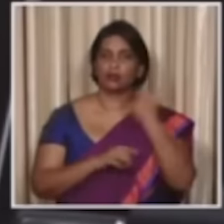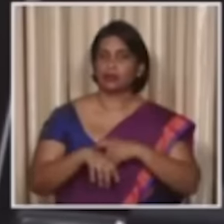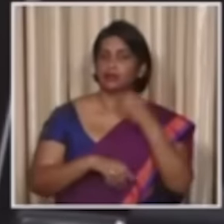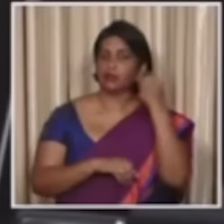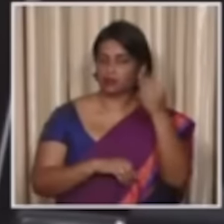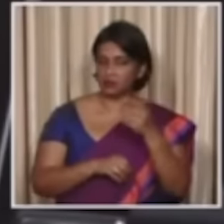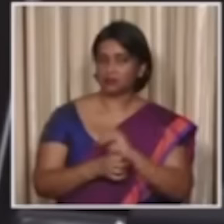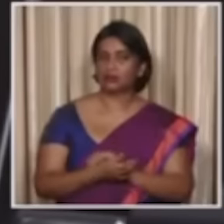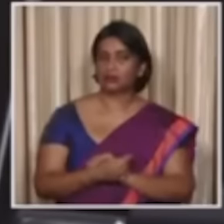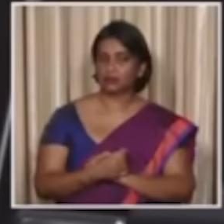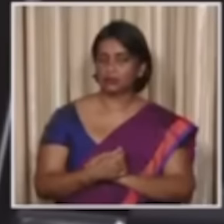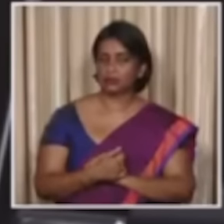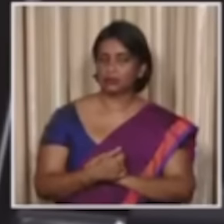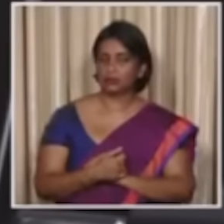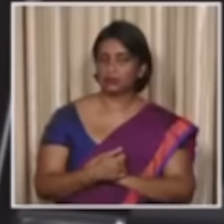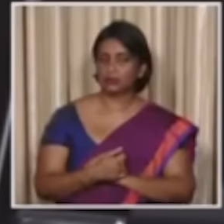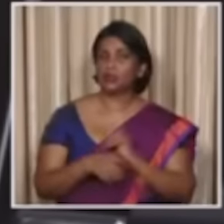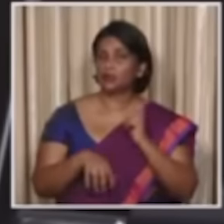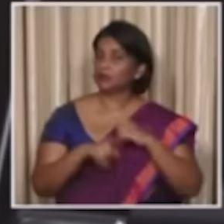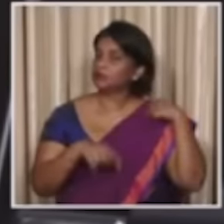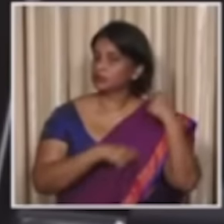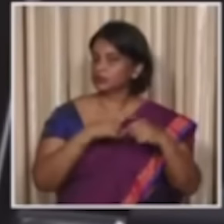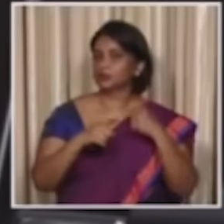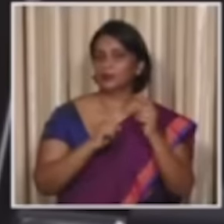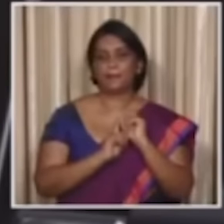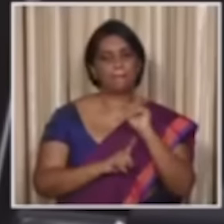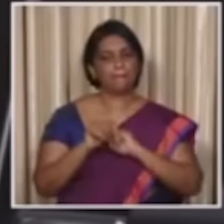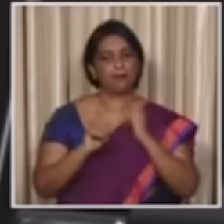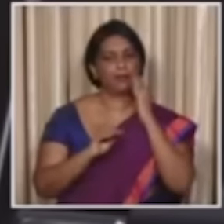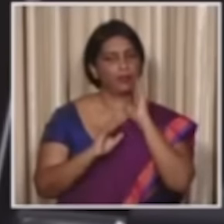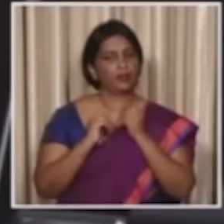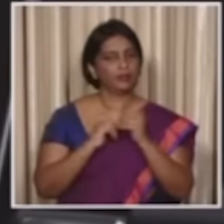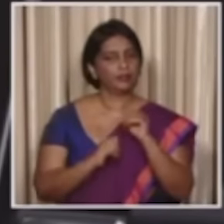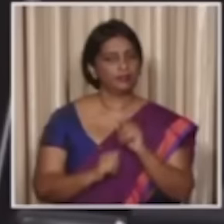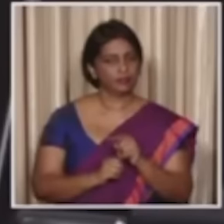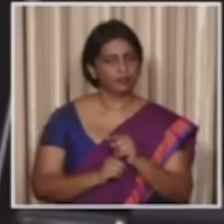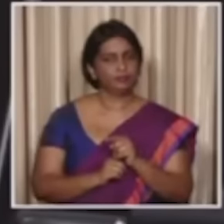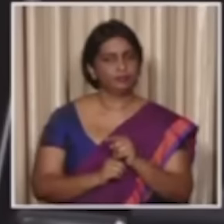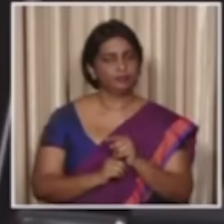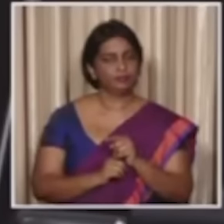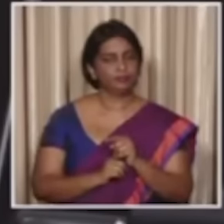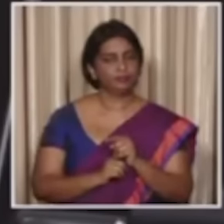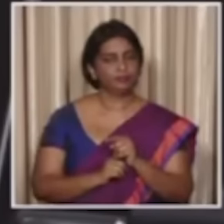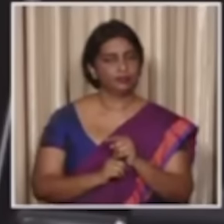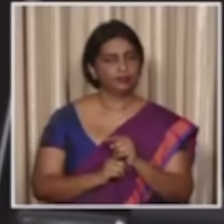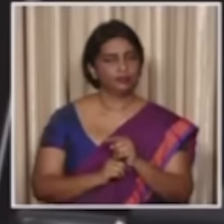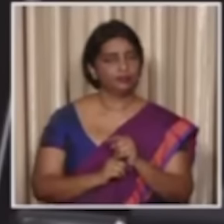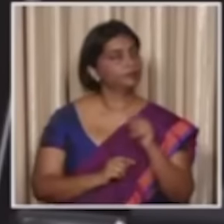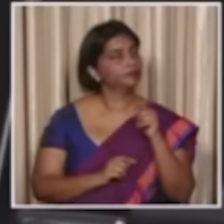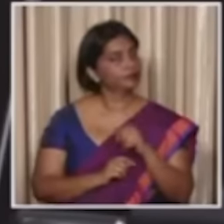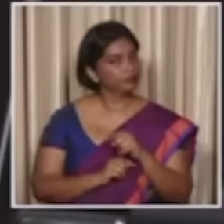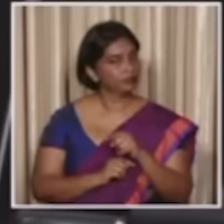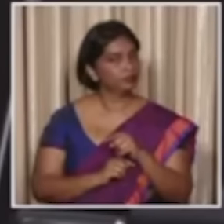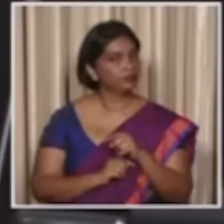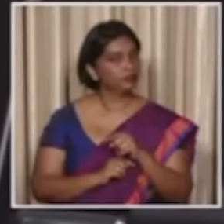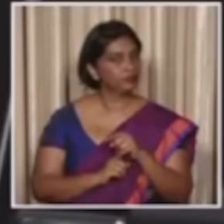time immemorial, where that you will have to at least to speak to the speaker whose name is entered in the list and get his